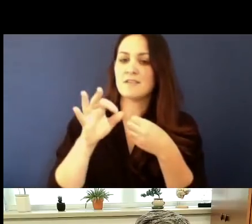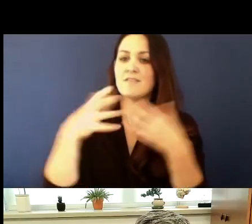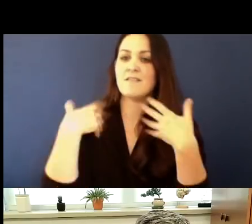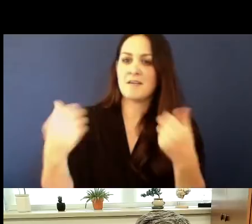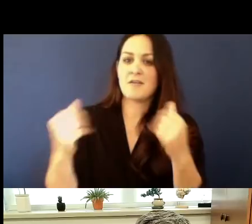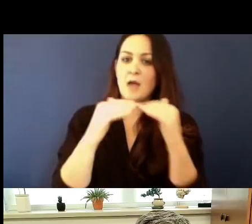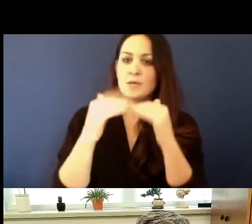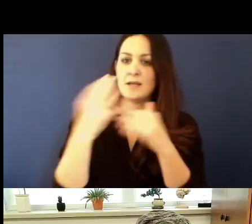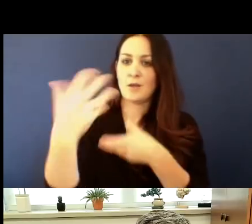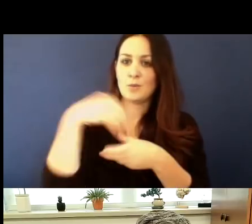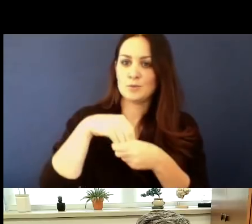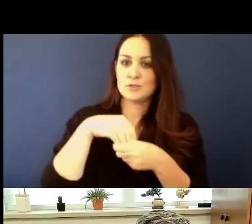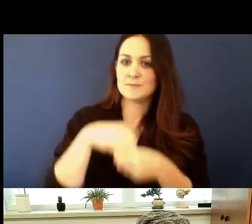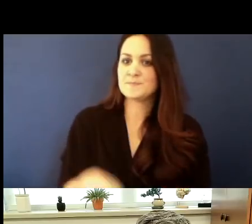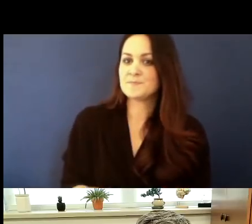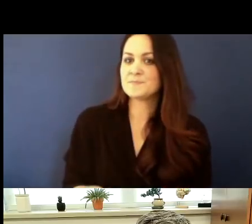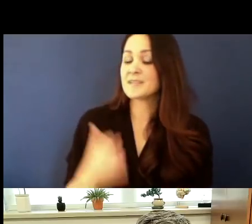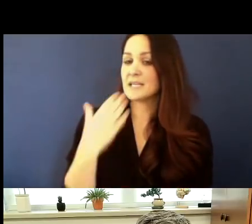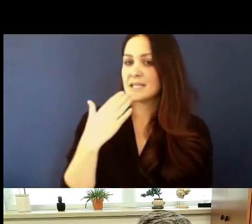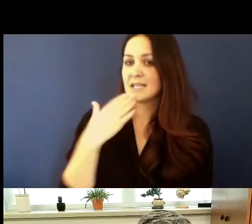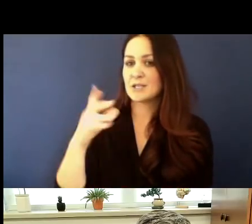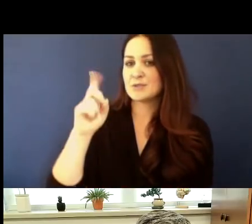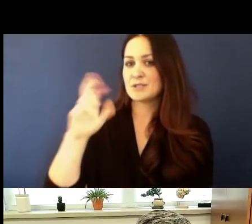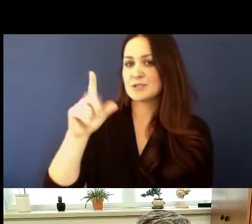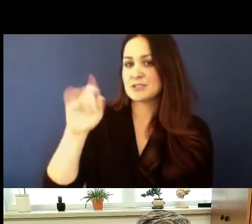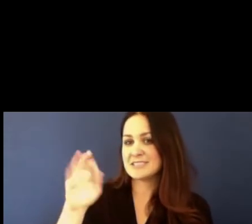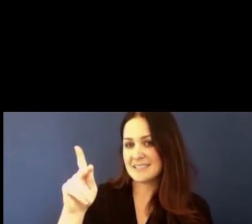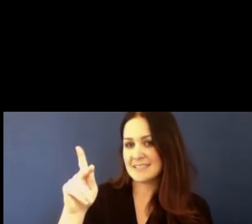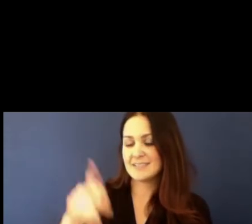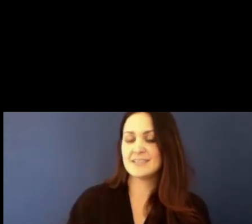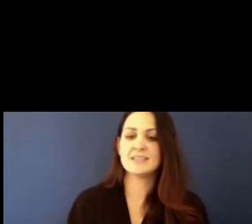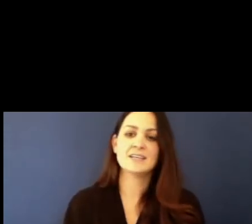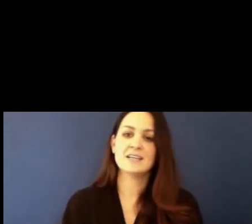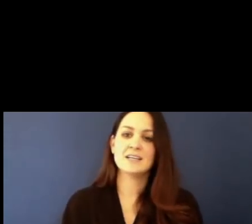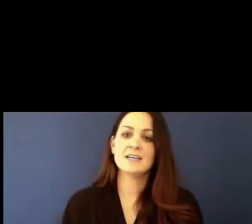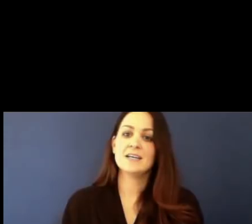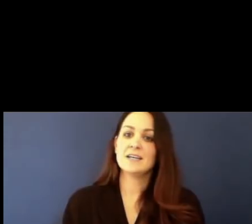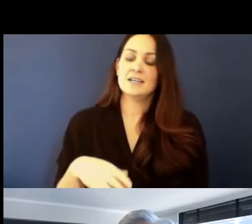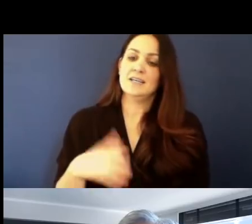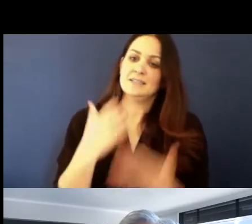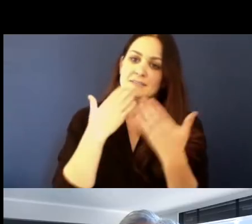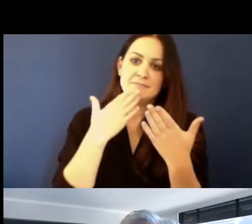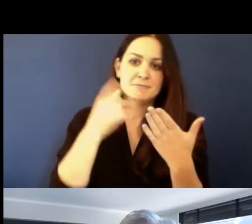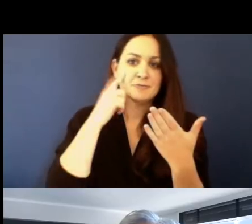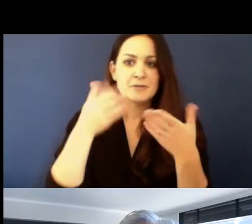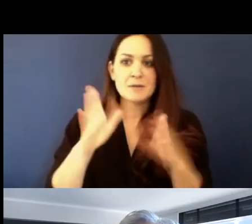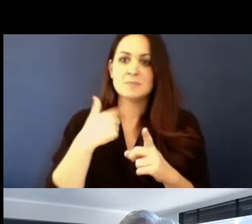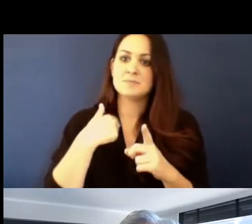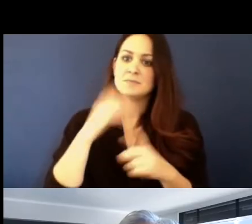Thank you, Dr. Zink, and it is my pleasure to speak to you today and tell you a little bit about